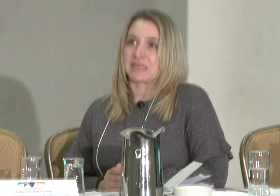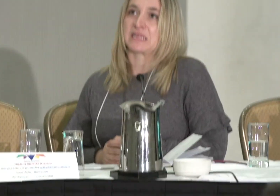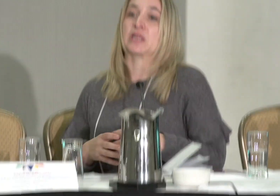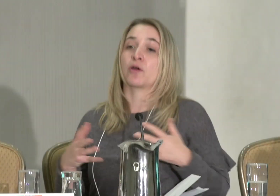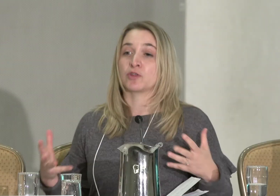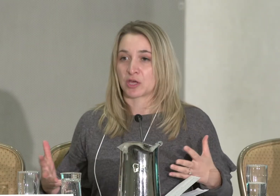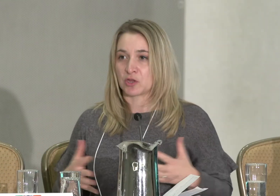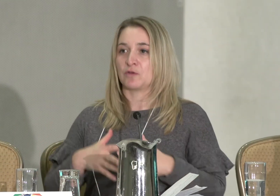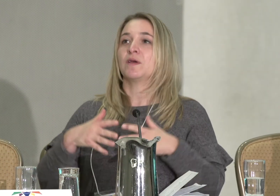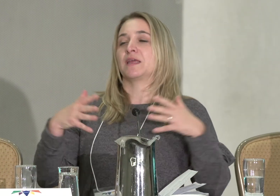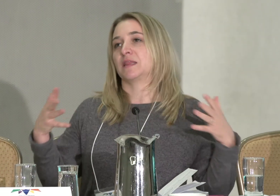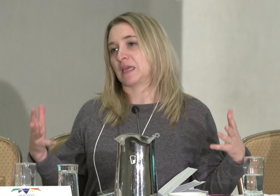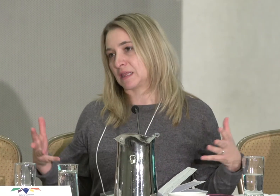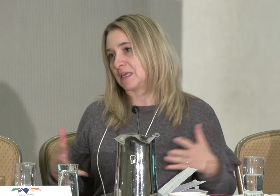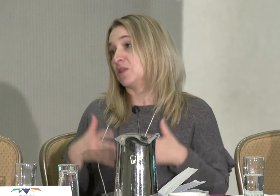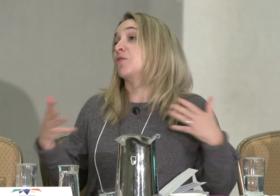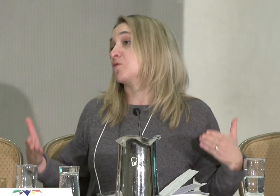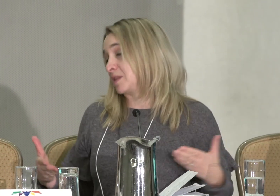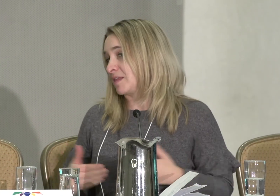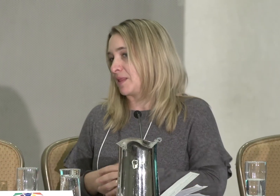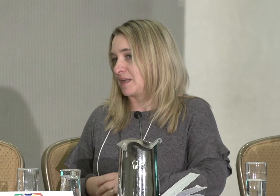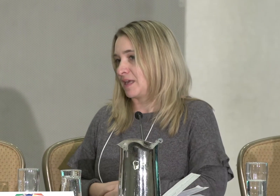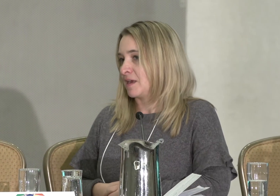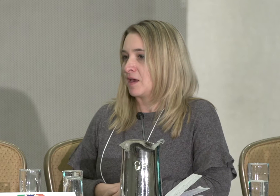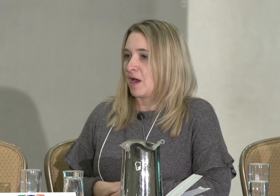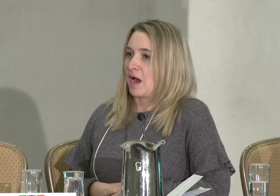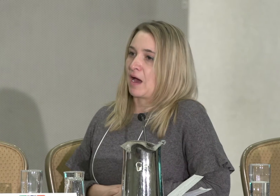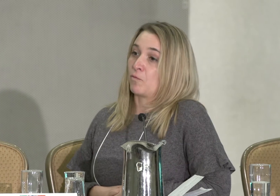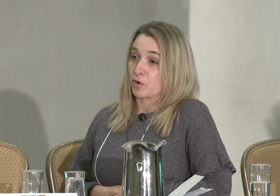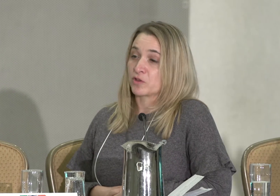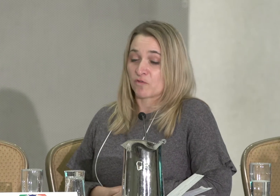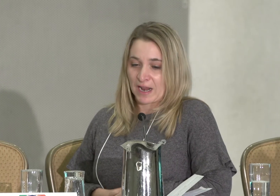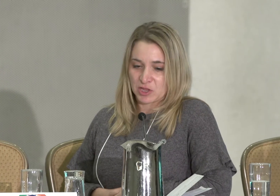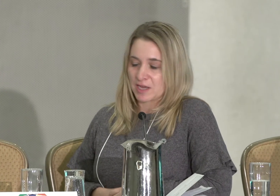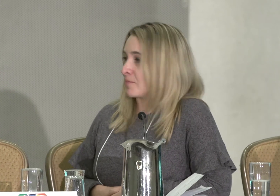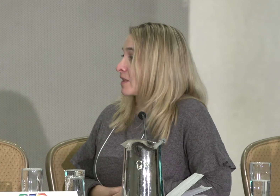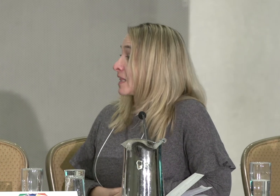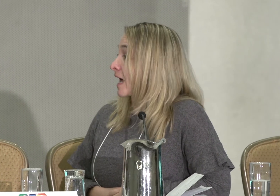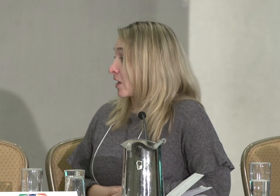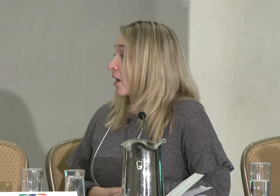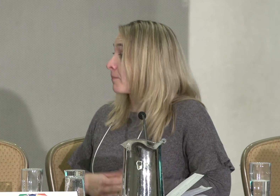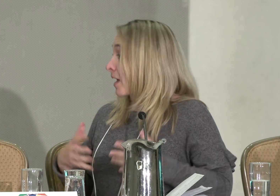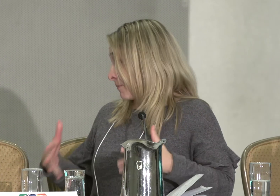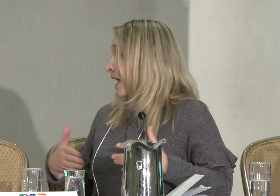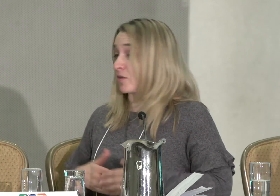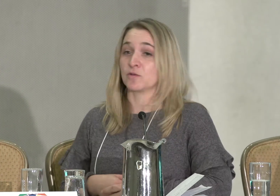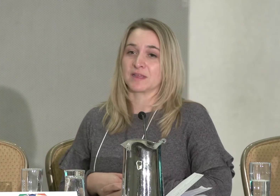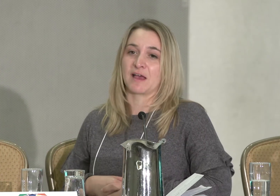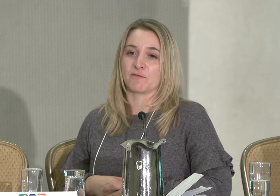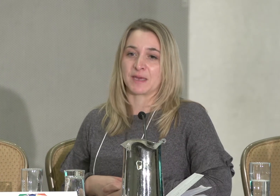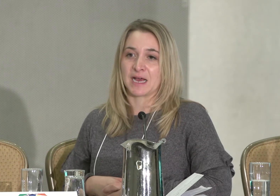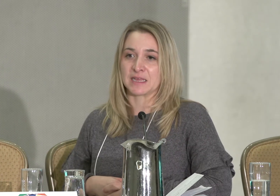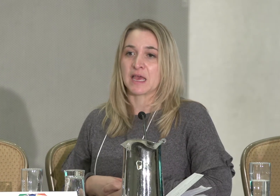really this is a large issue in the larger disability work strategy. And I'm really glad it got a panel